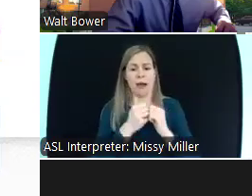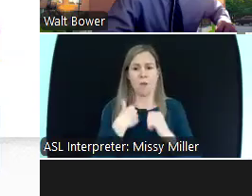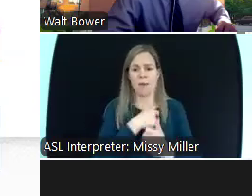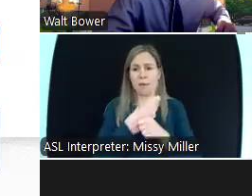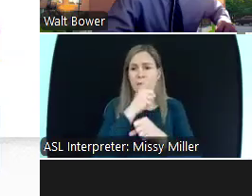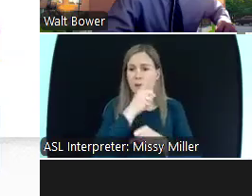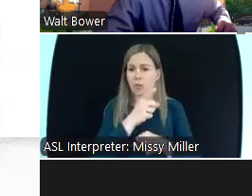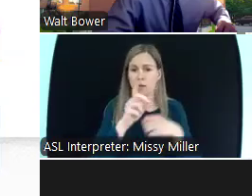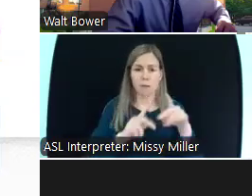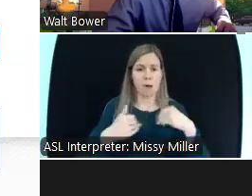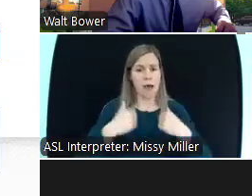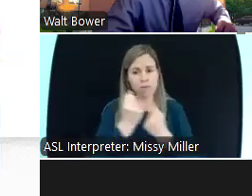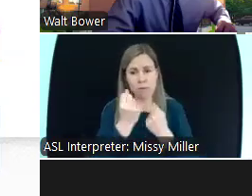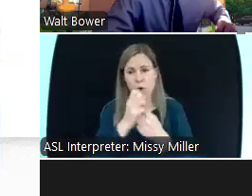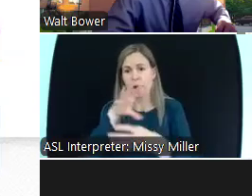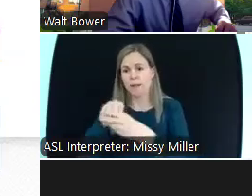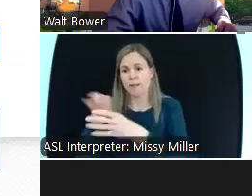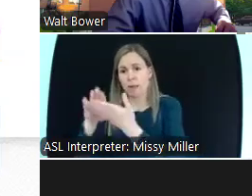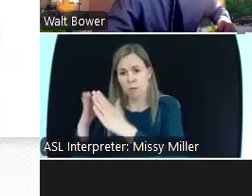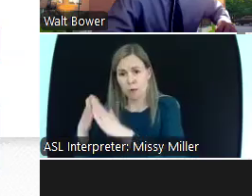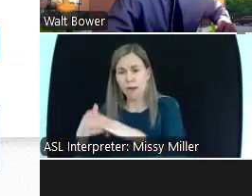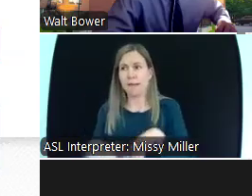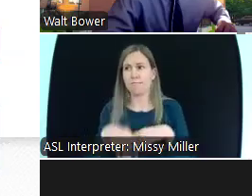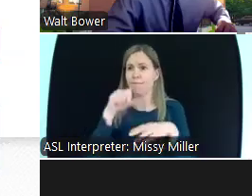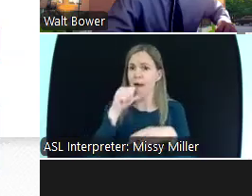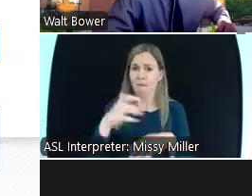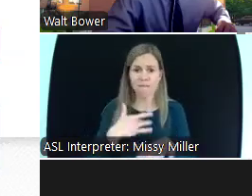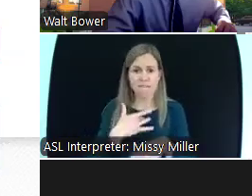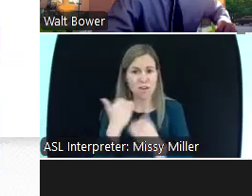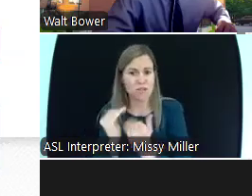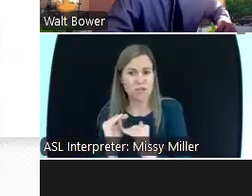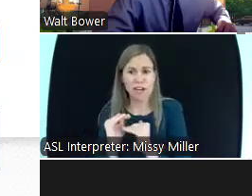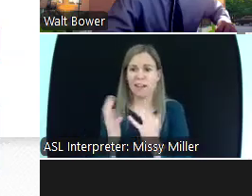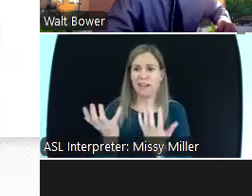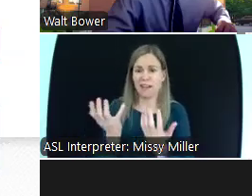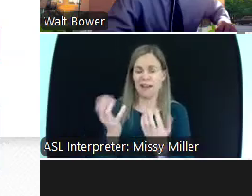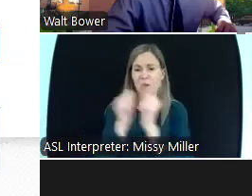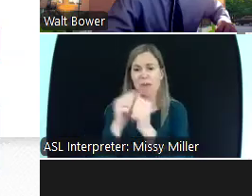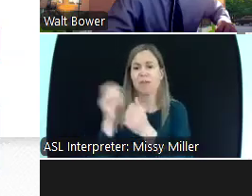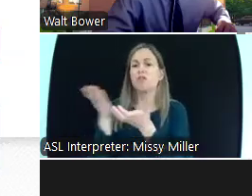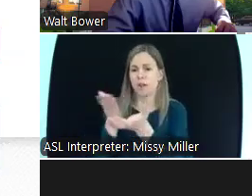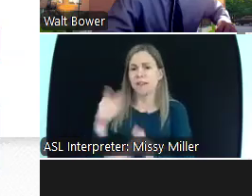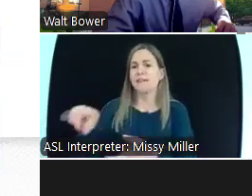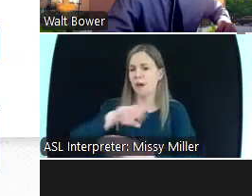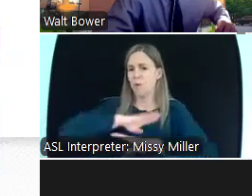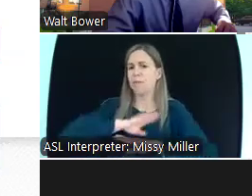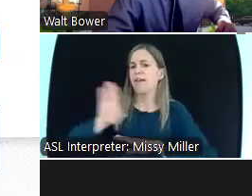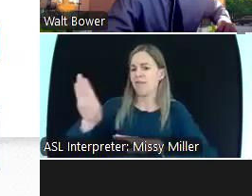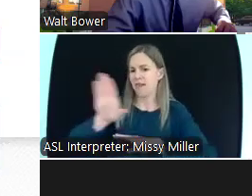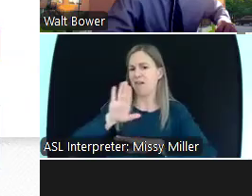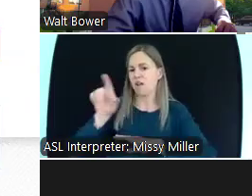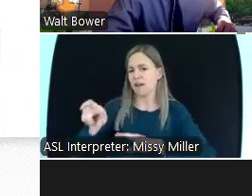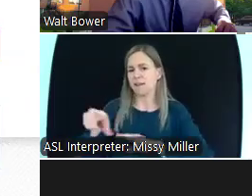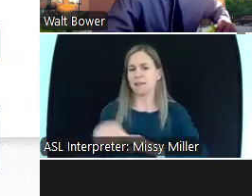people are supported in the community in the least restrictive setting with the services that meet their assessed